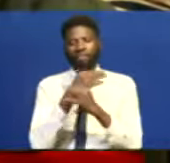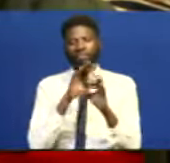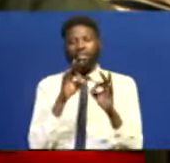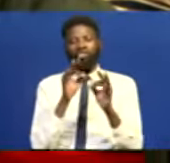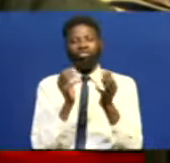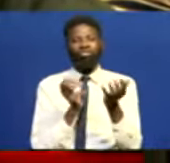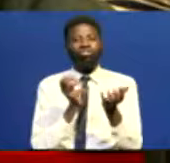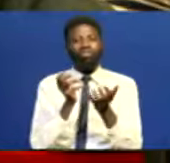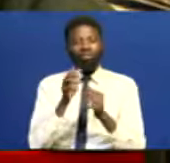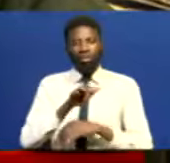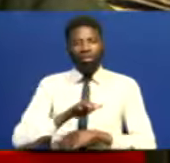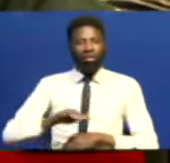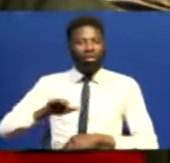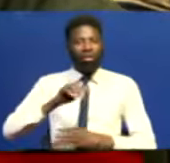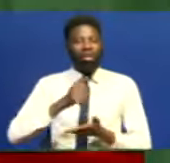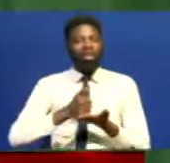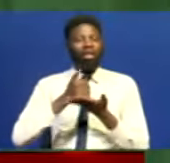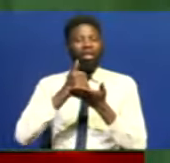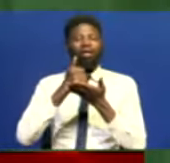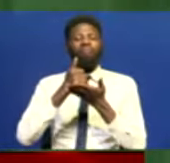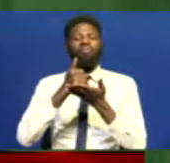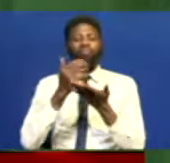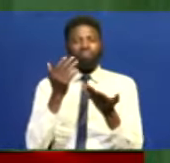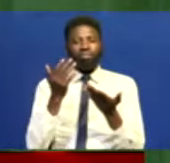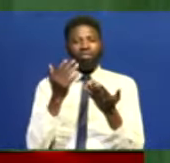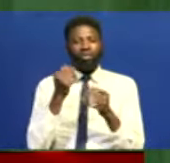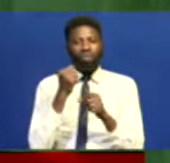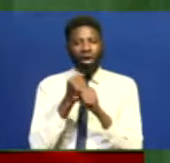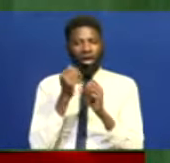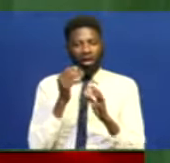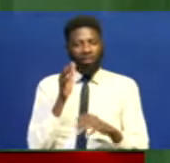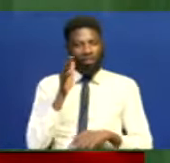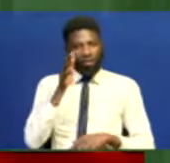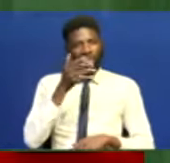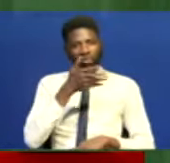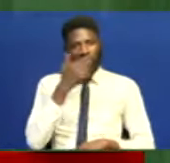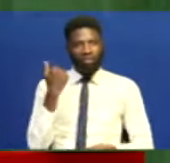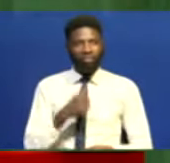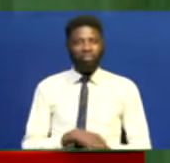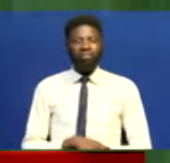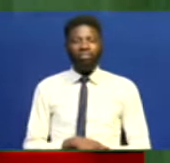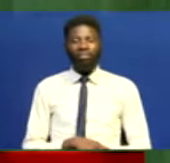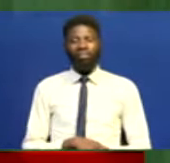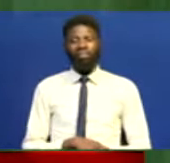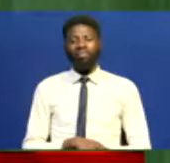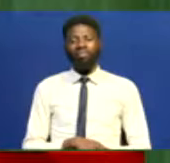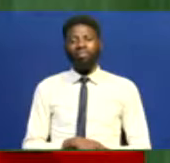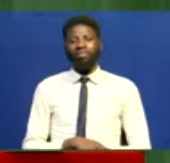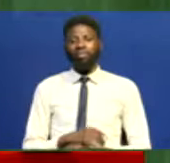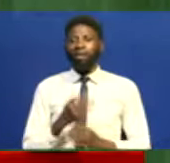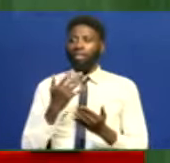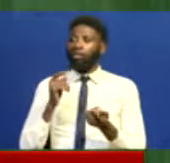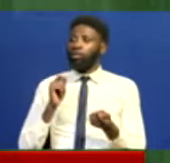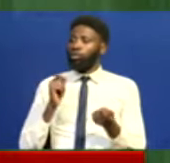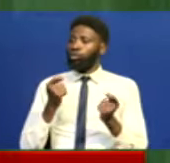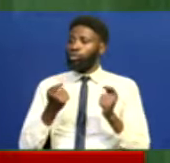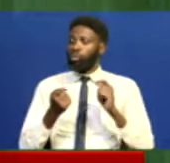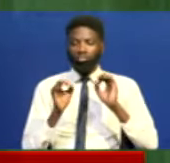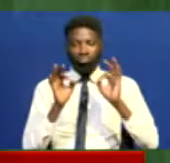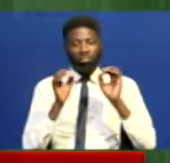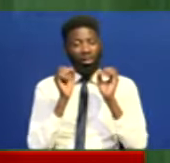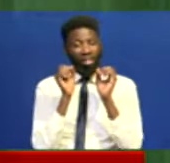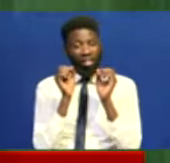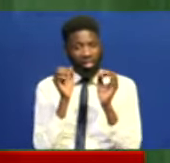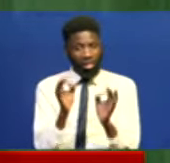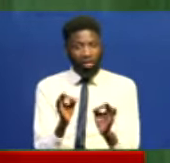promises a better future for workers. That is how transformative things become when leaders work